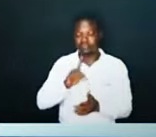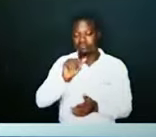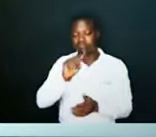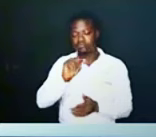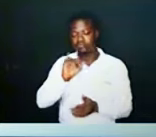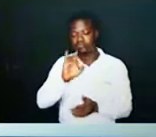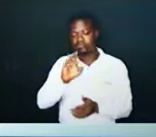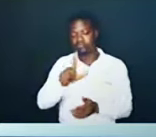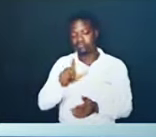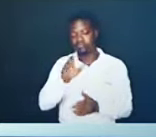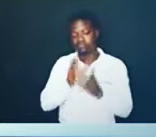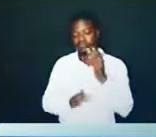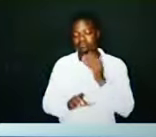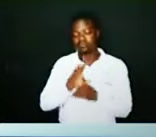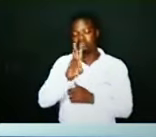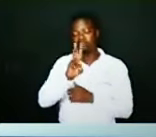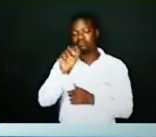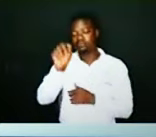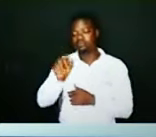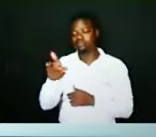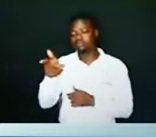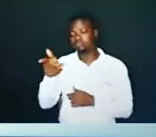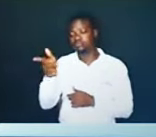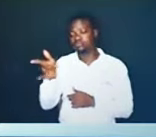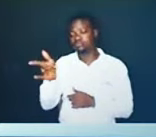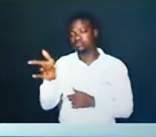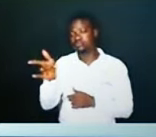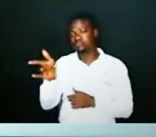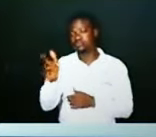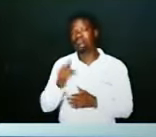25. Daniel 6:25, please.